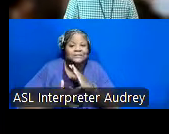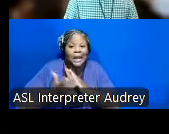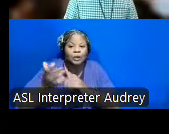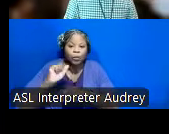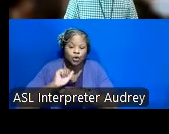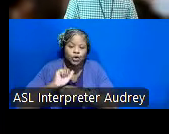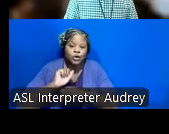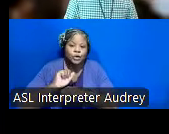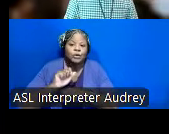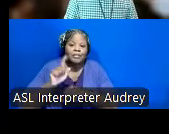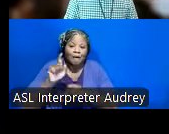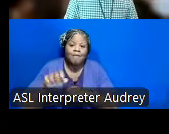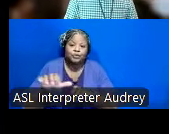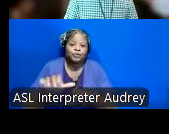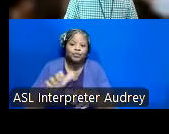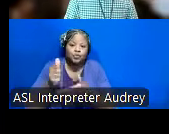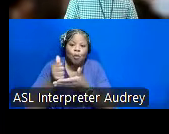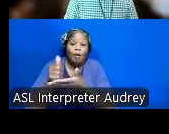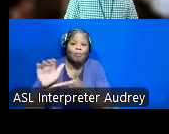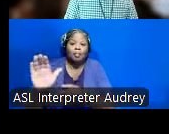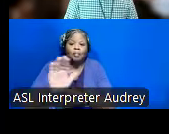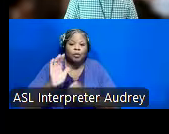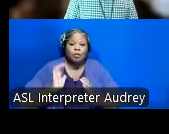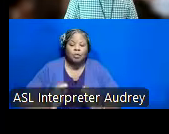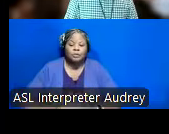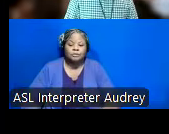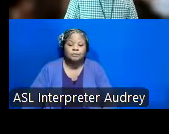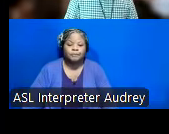that they had to do in order to help their clients.